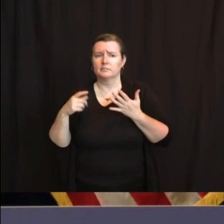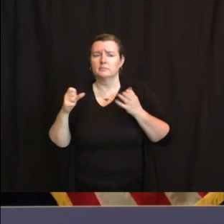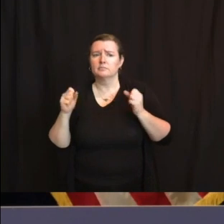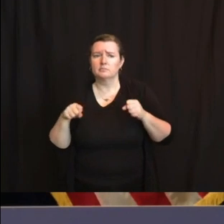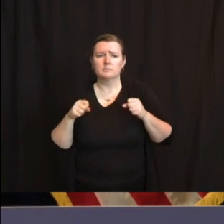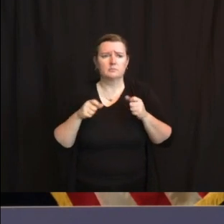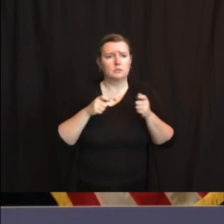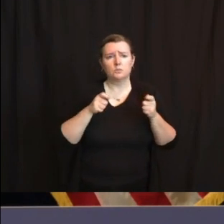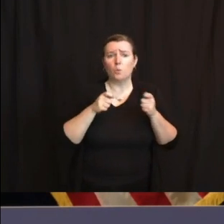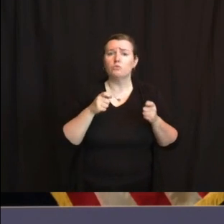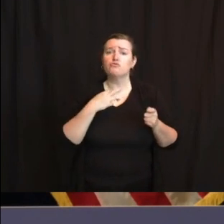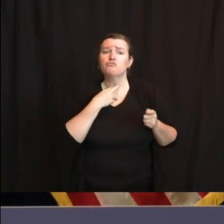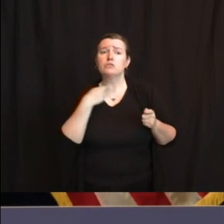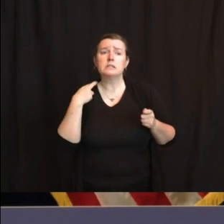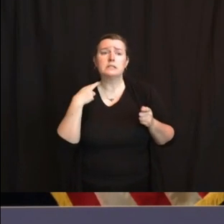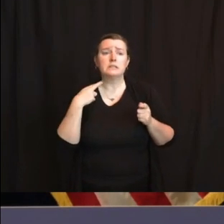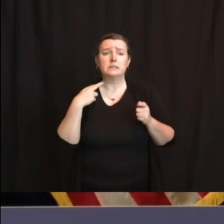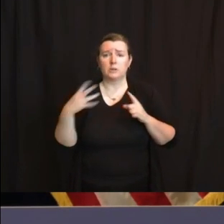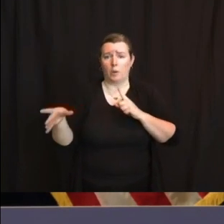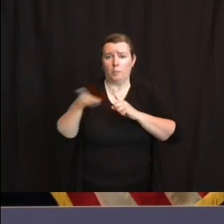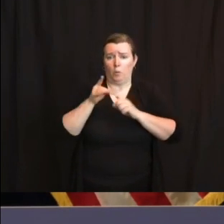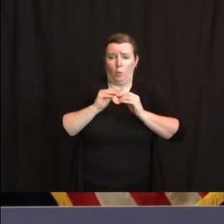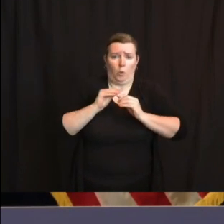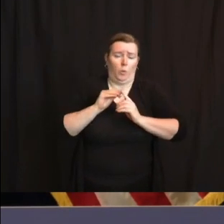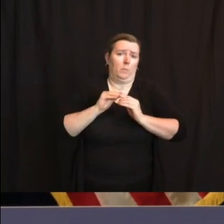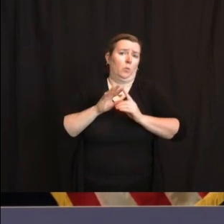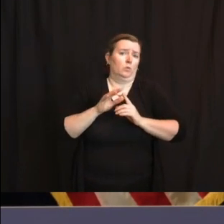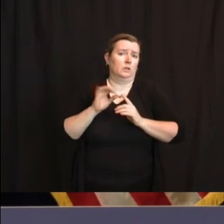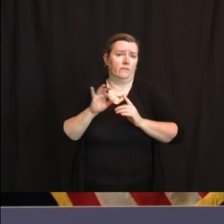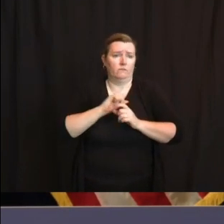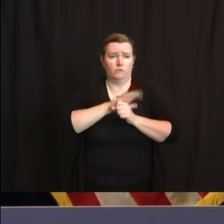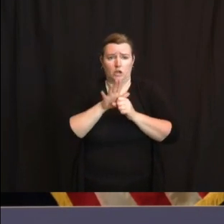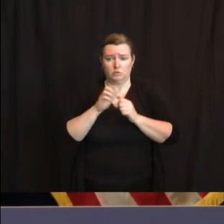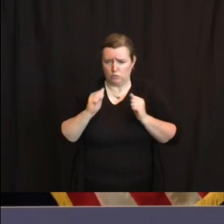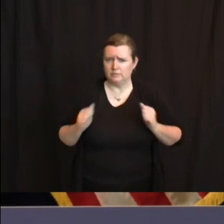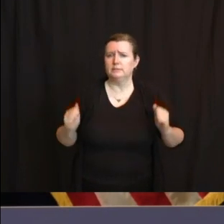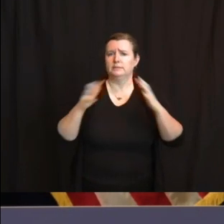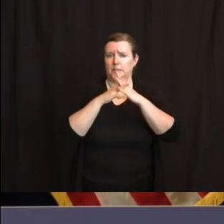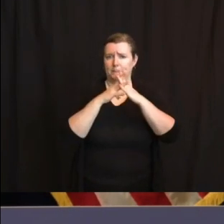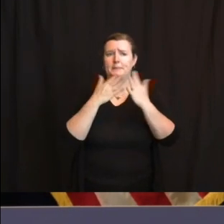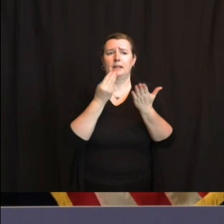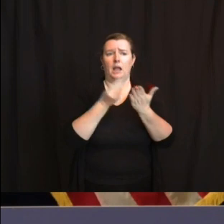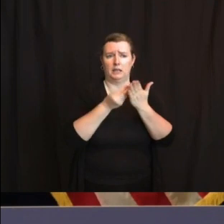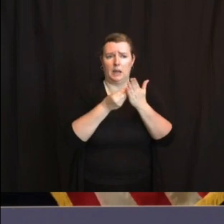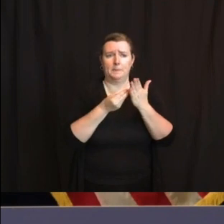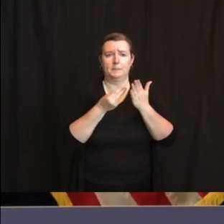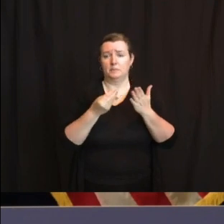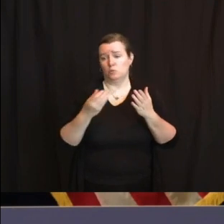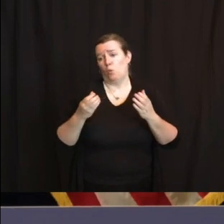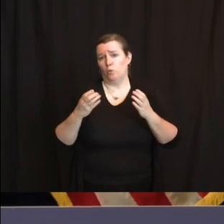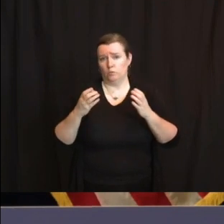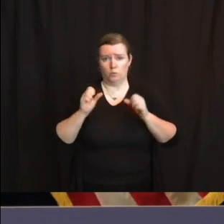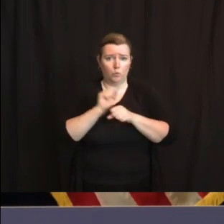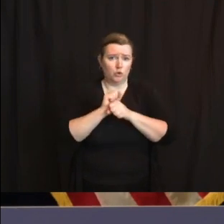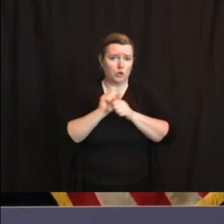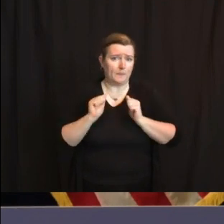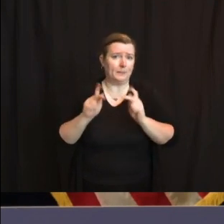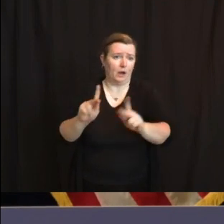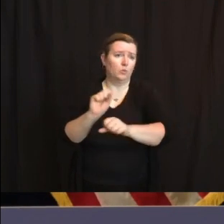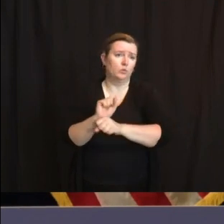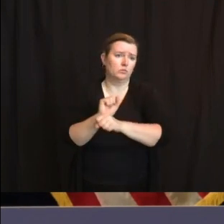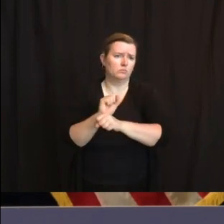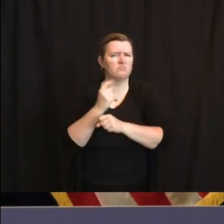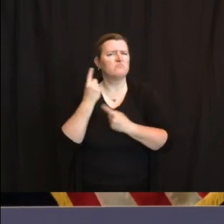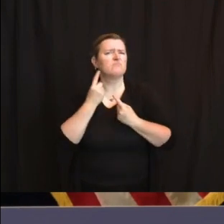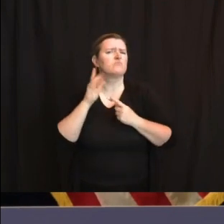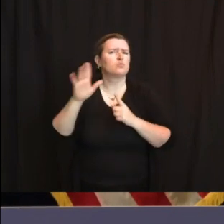to allow us to restart the economy and get our citizens back to work, end quote. Governor, what's your response to this claim? And